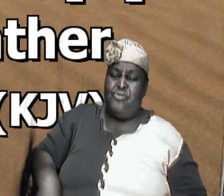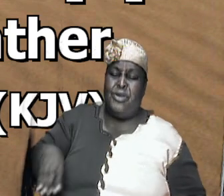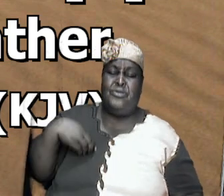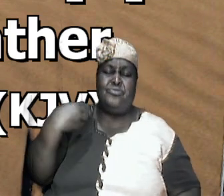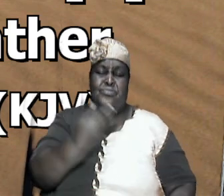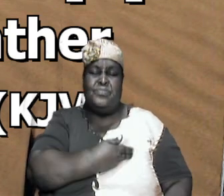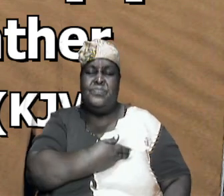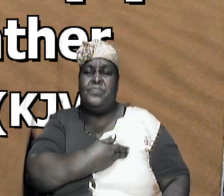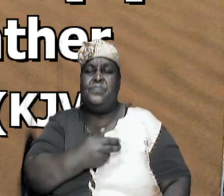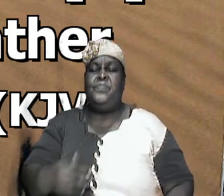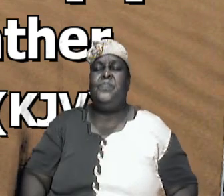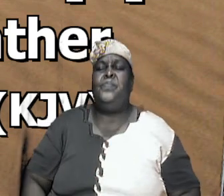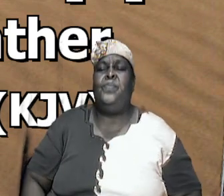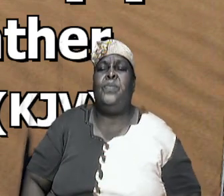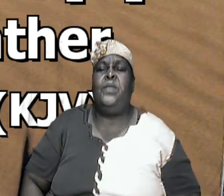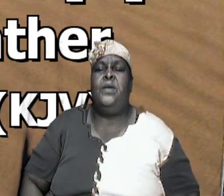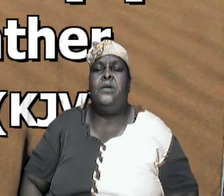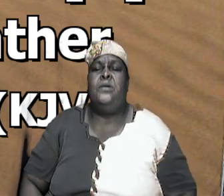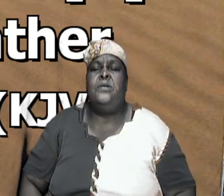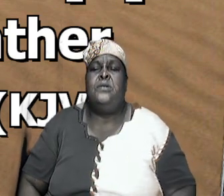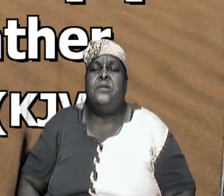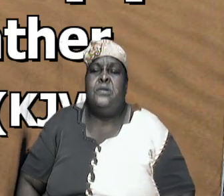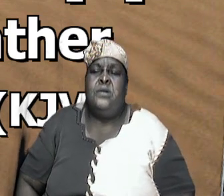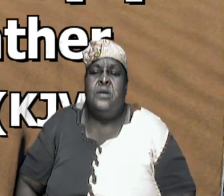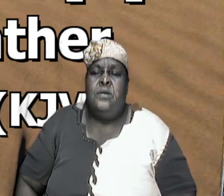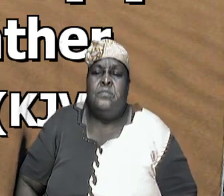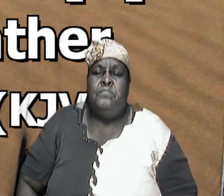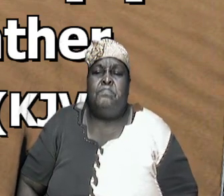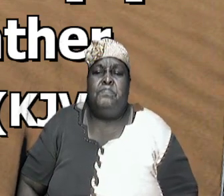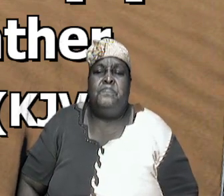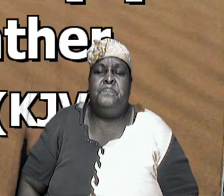us. Right?